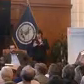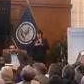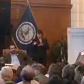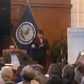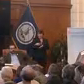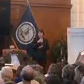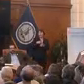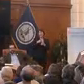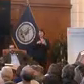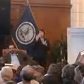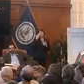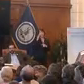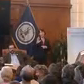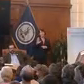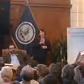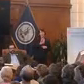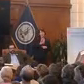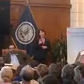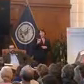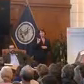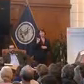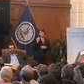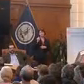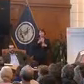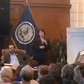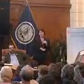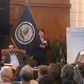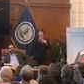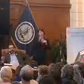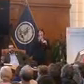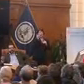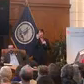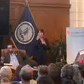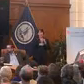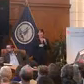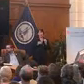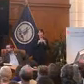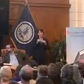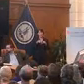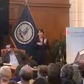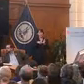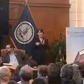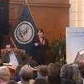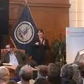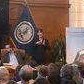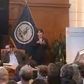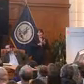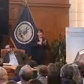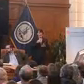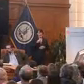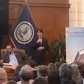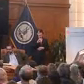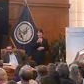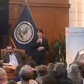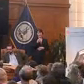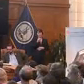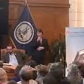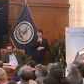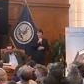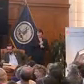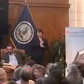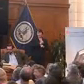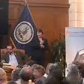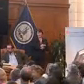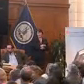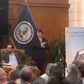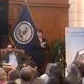care and coverage, your coverage will cost more. And if it costs more and you can't pay your deductible, then you're not going to care. All right, let me follow up.